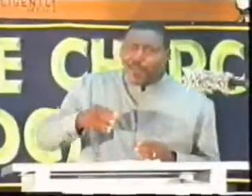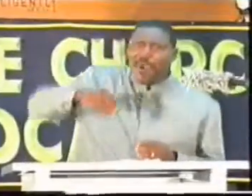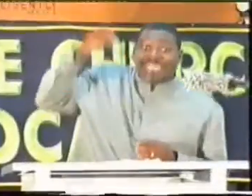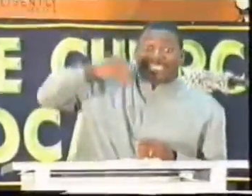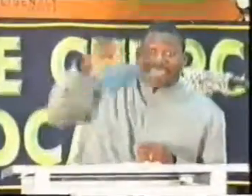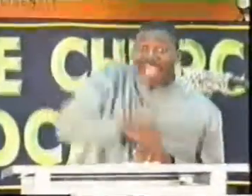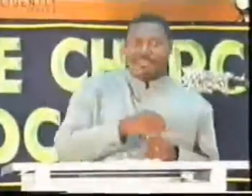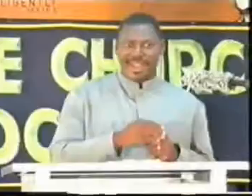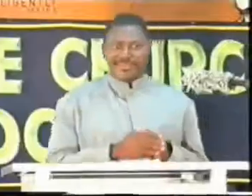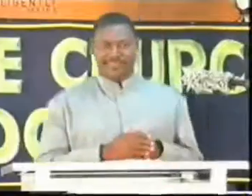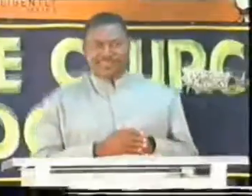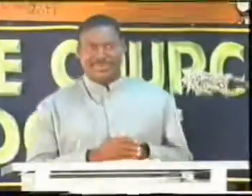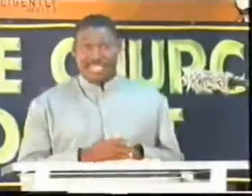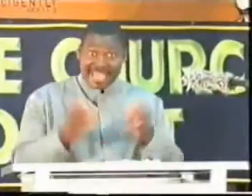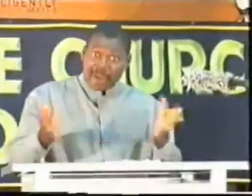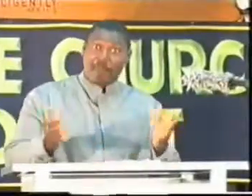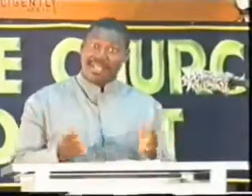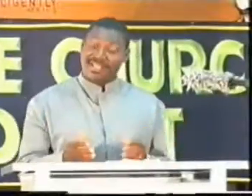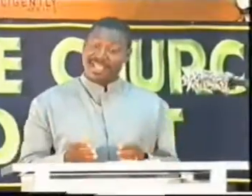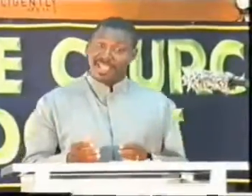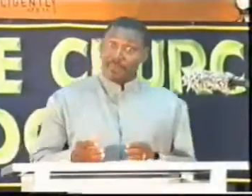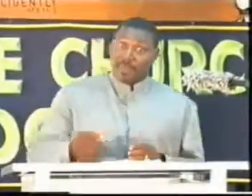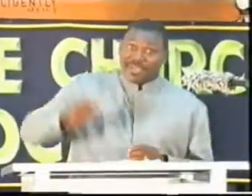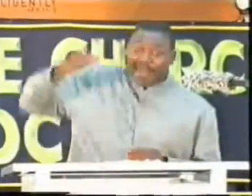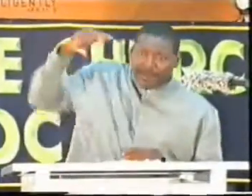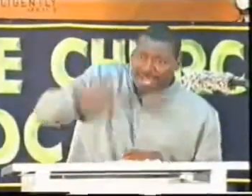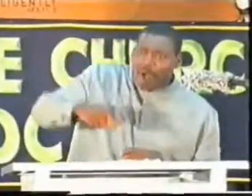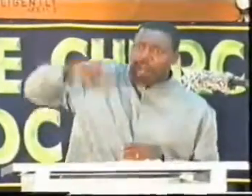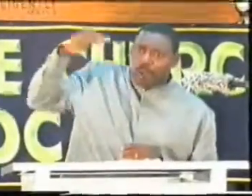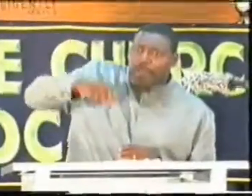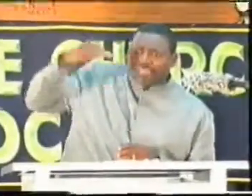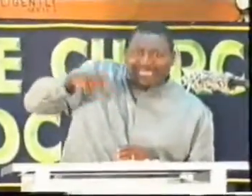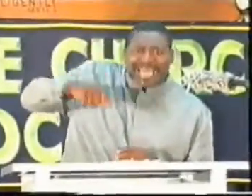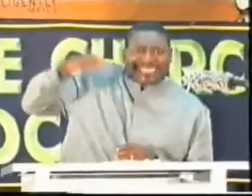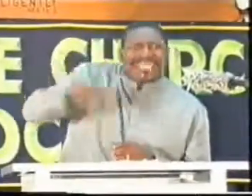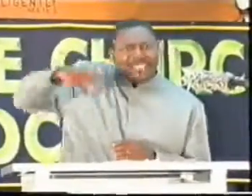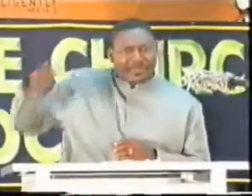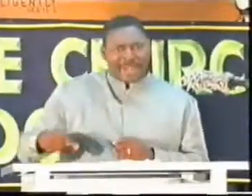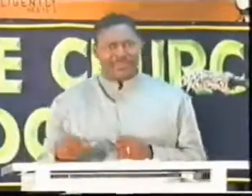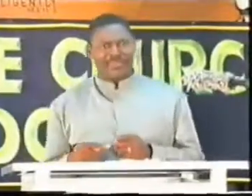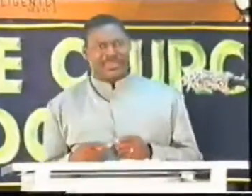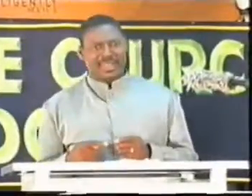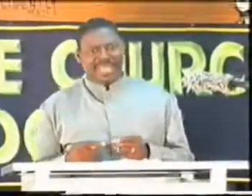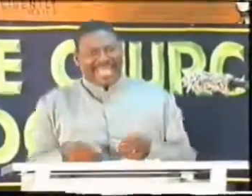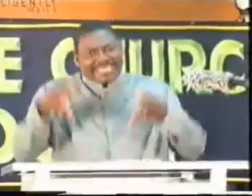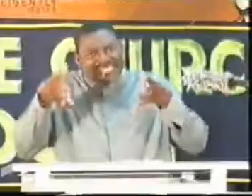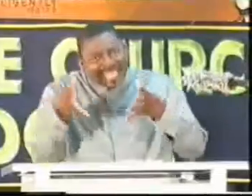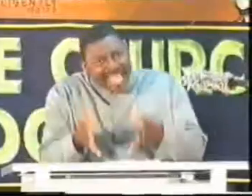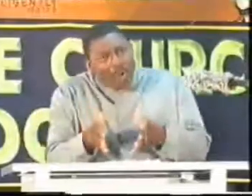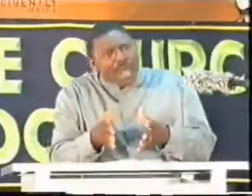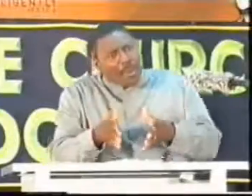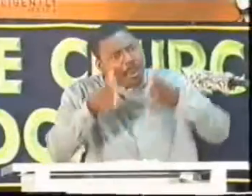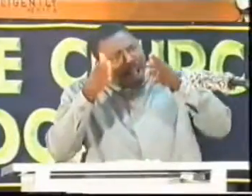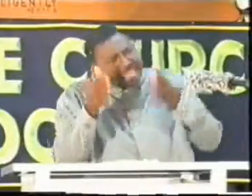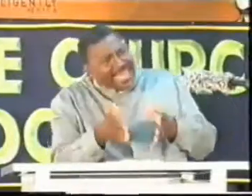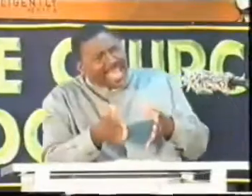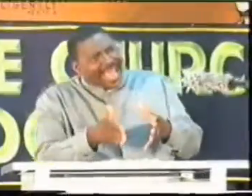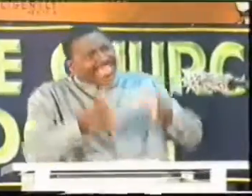anybody. Esa nso nyankopon asesa emra no. Ena no pay. Me pesa bra o nyankopon asesa tithe emra